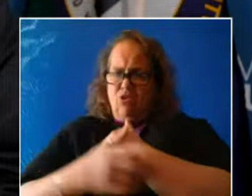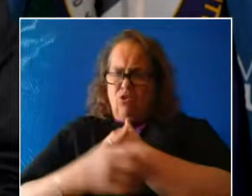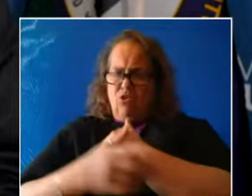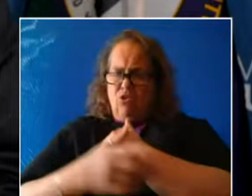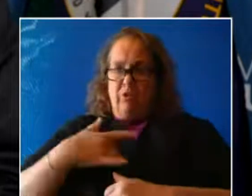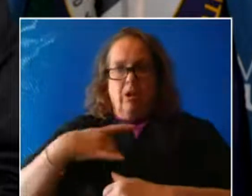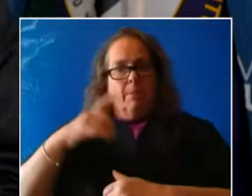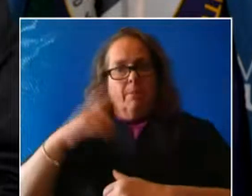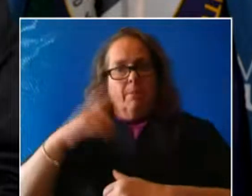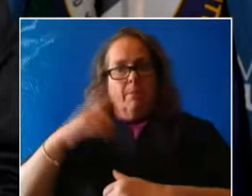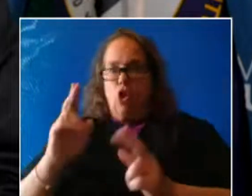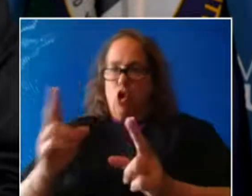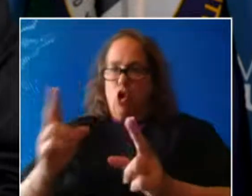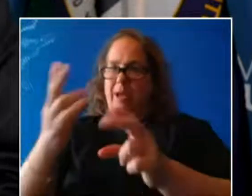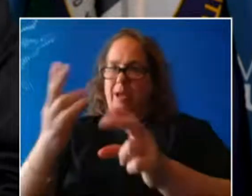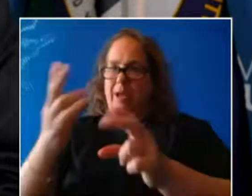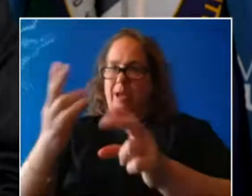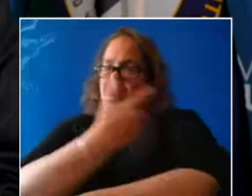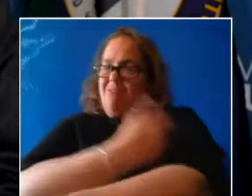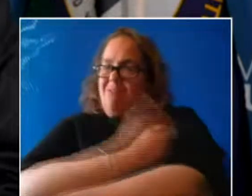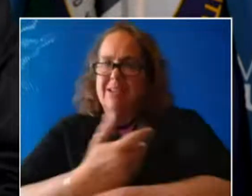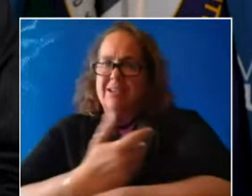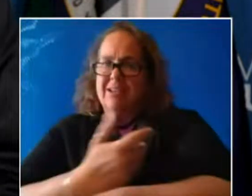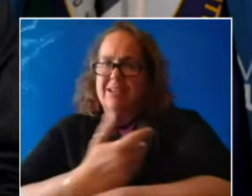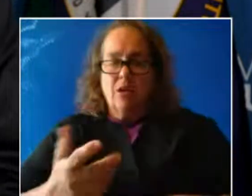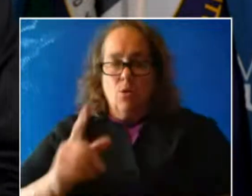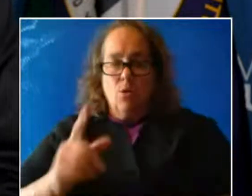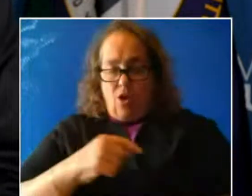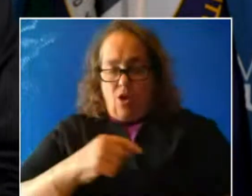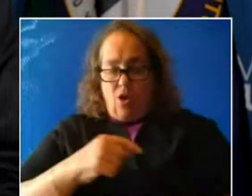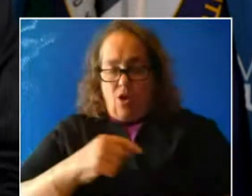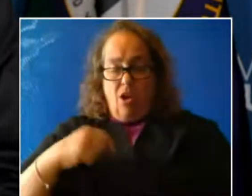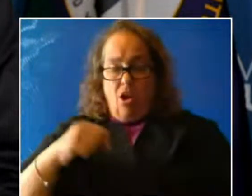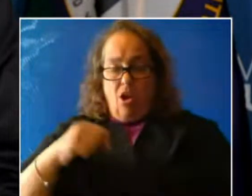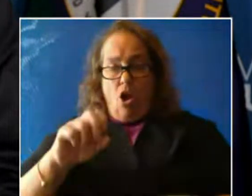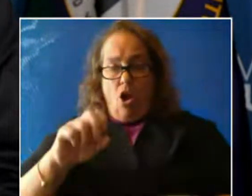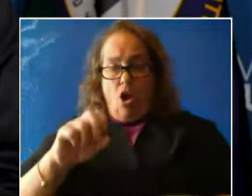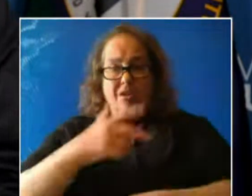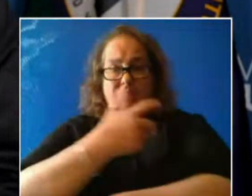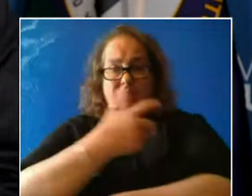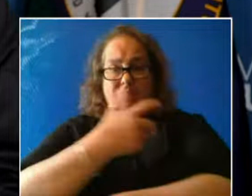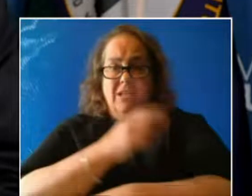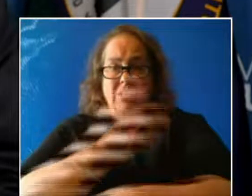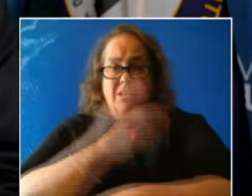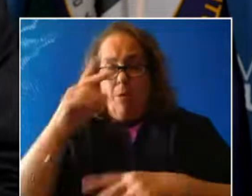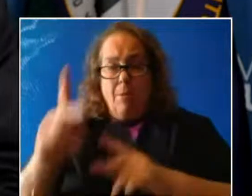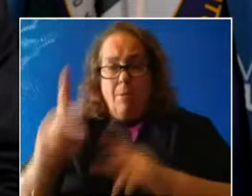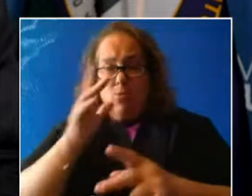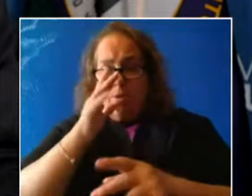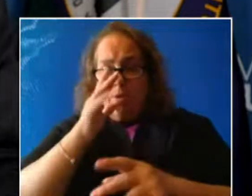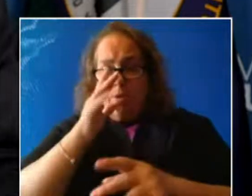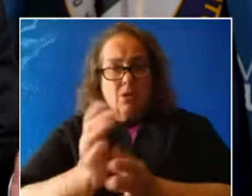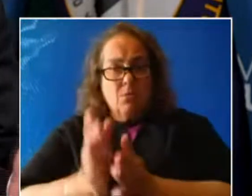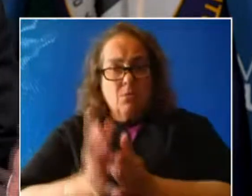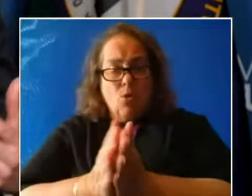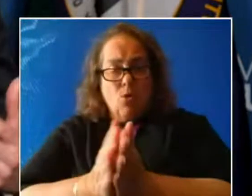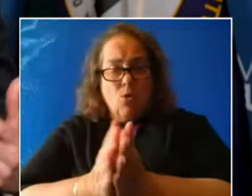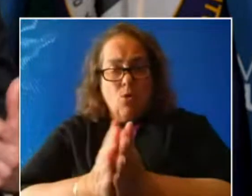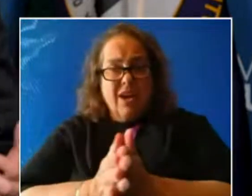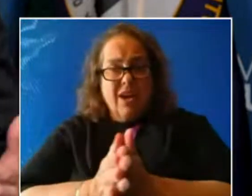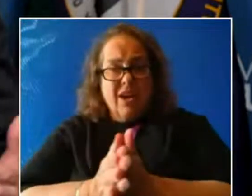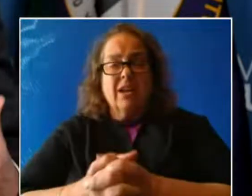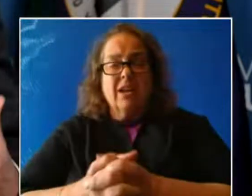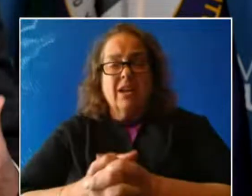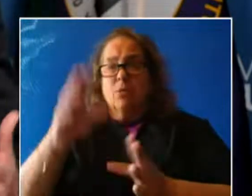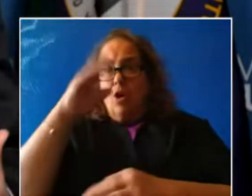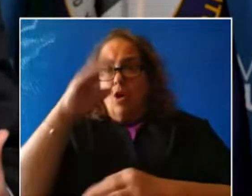in vaccines, and it's something that we hope people will get motivated, and we hope that businesses will